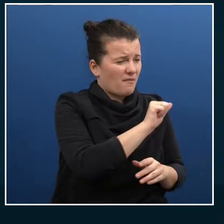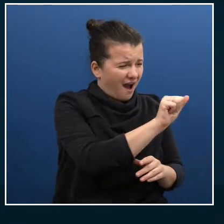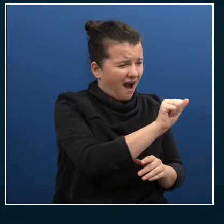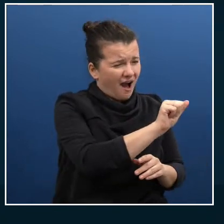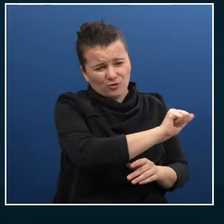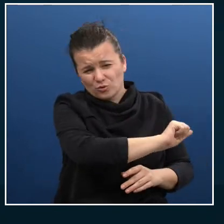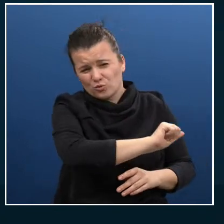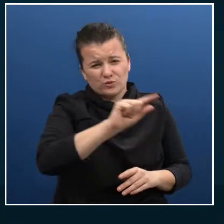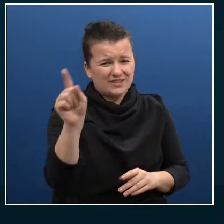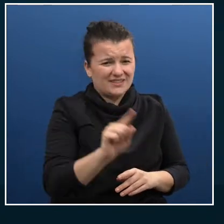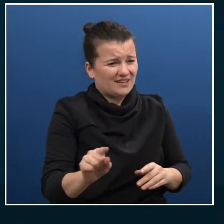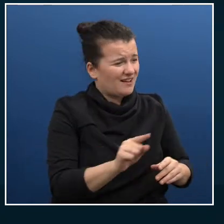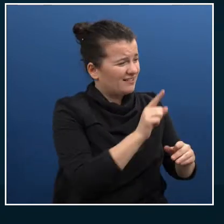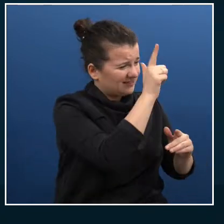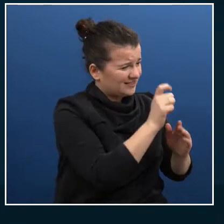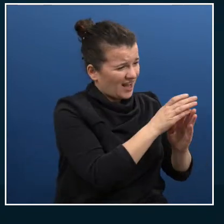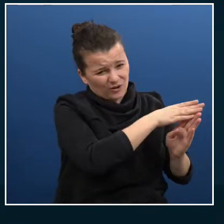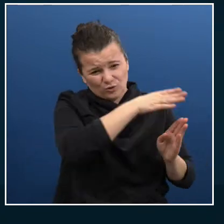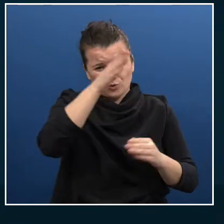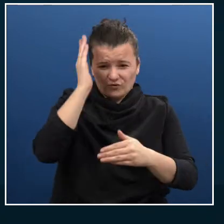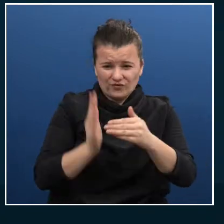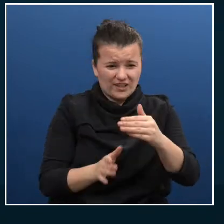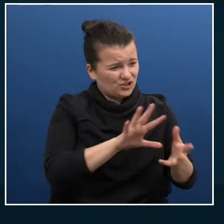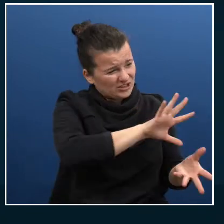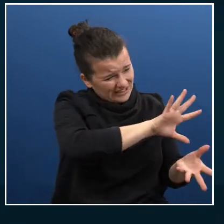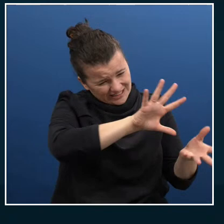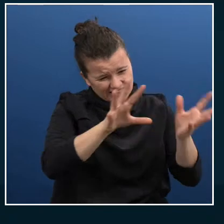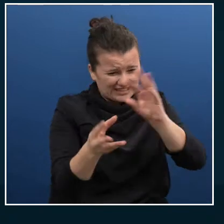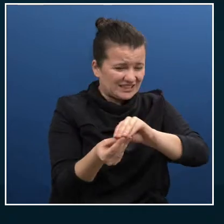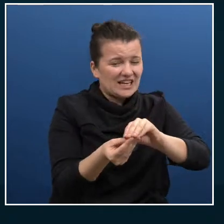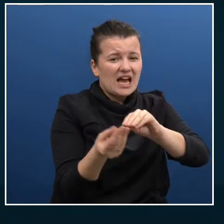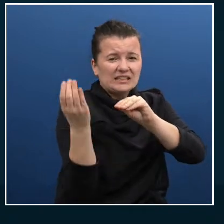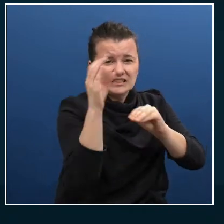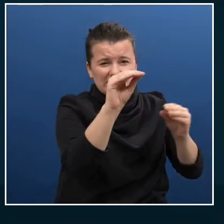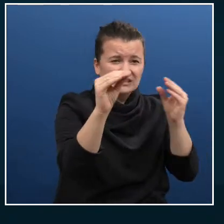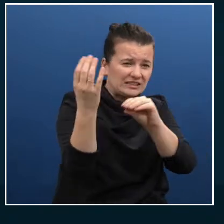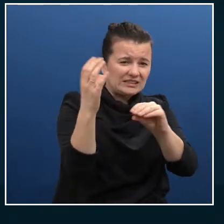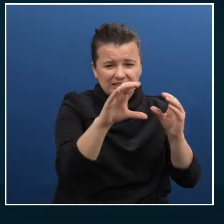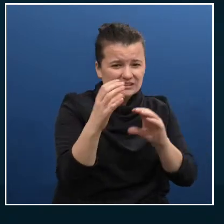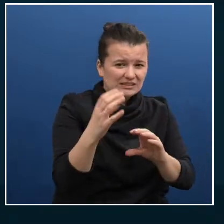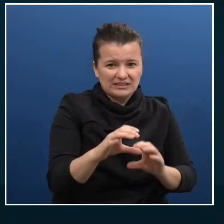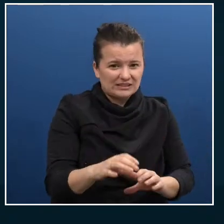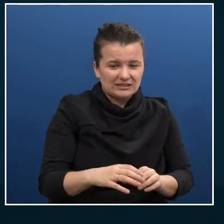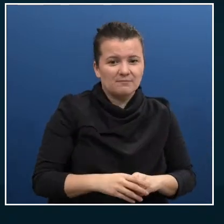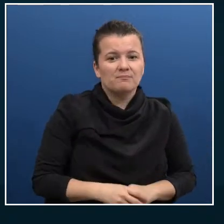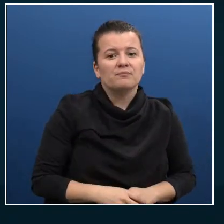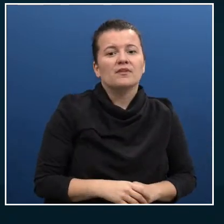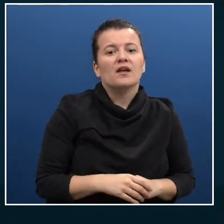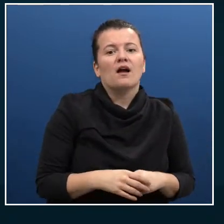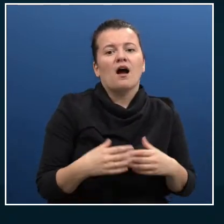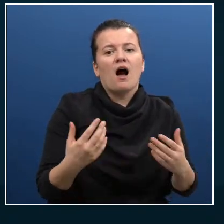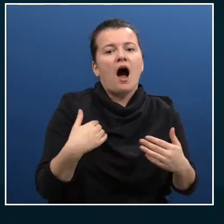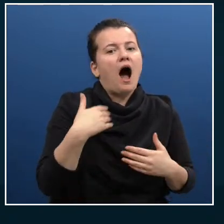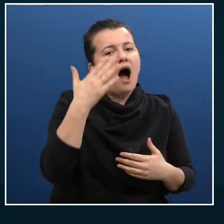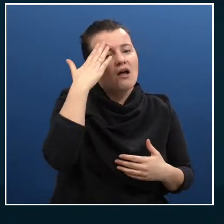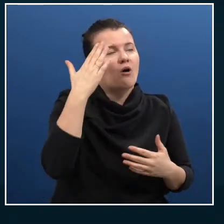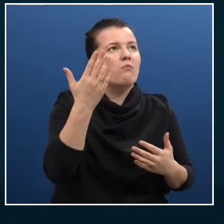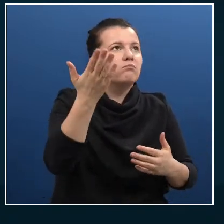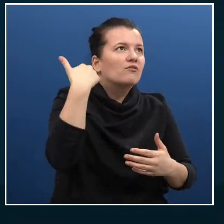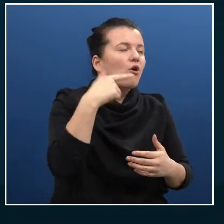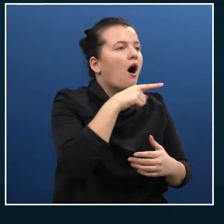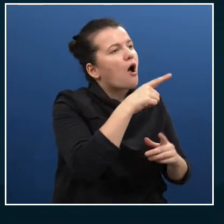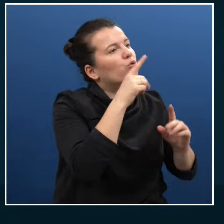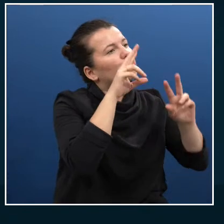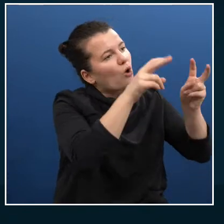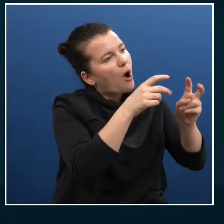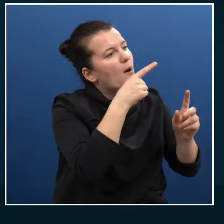steps, because what I was running against was one person blog about that, and